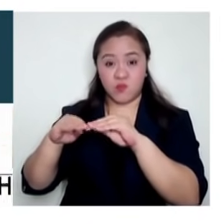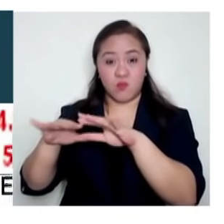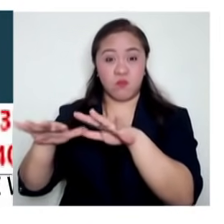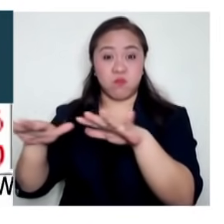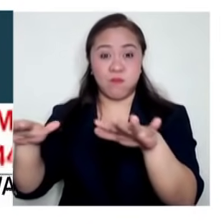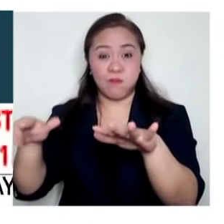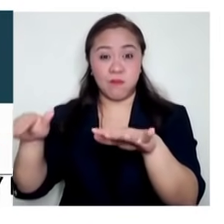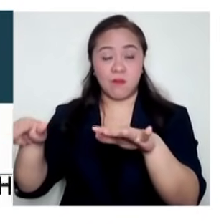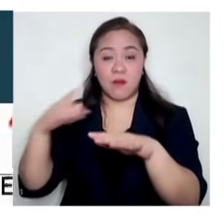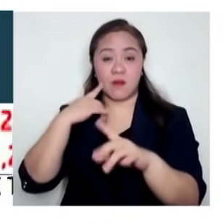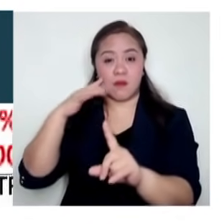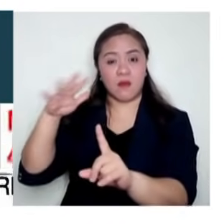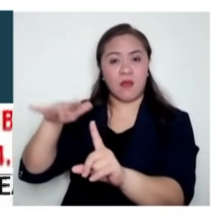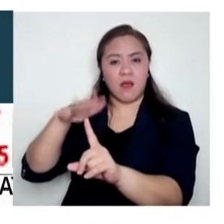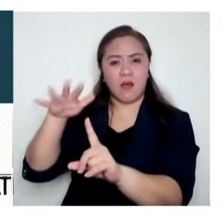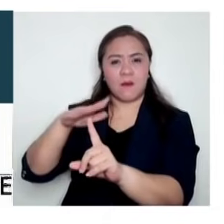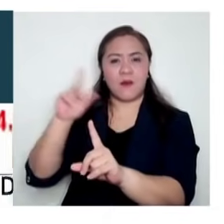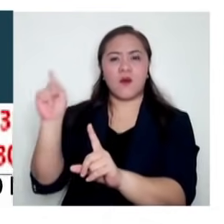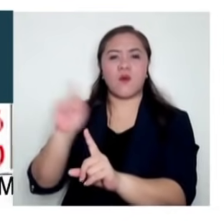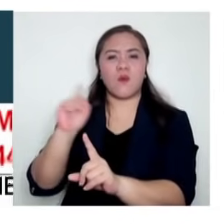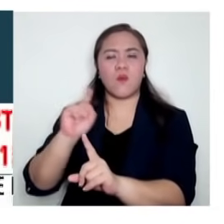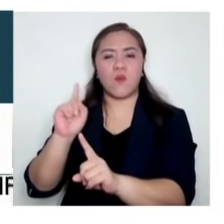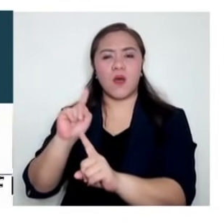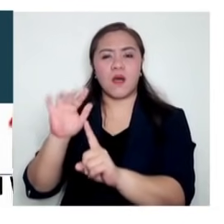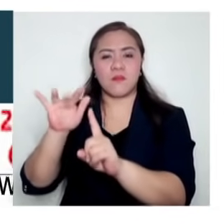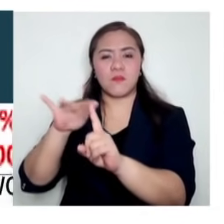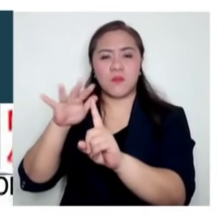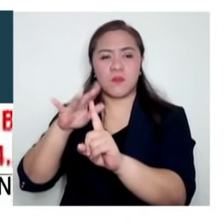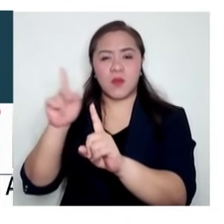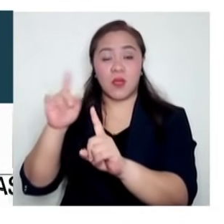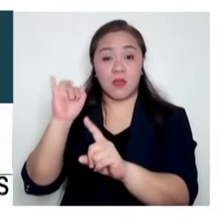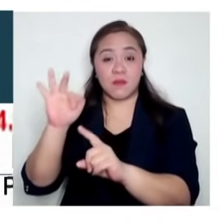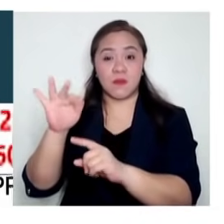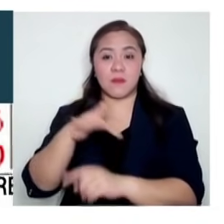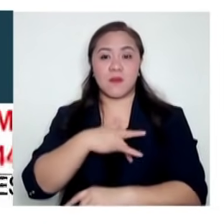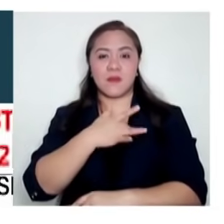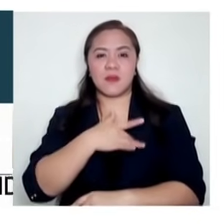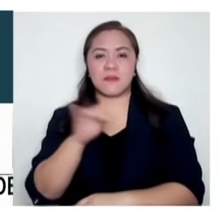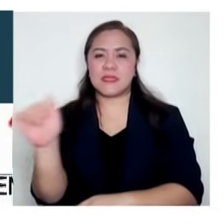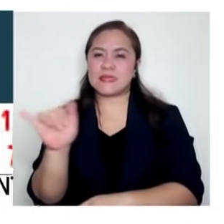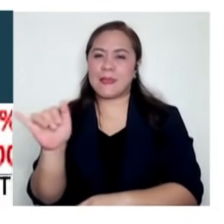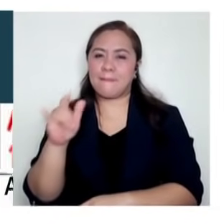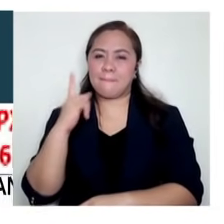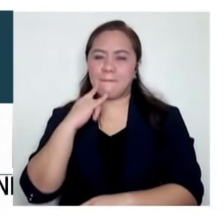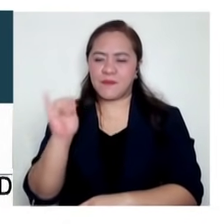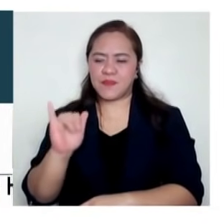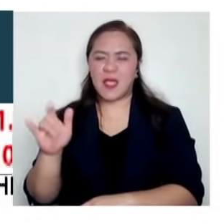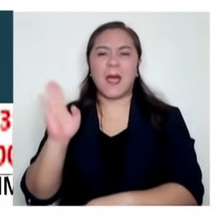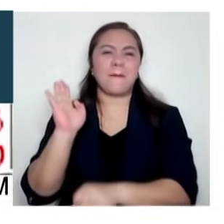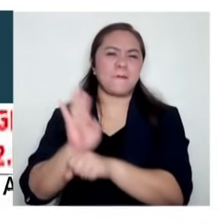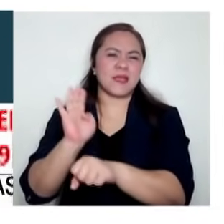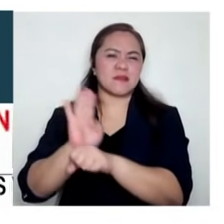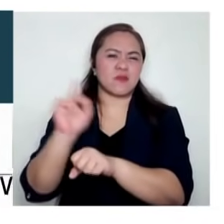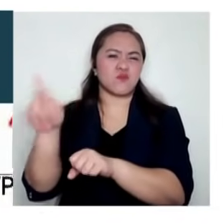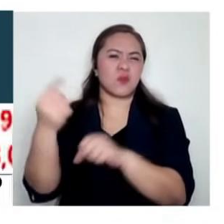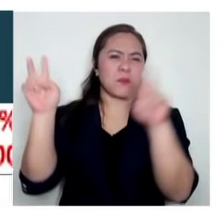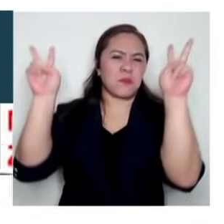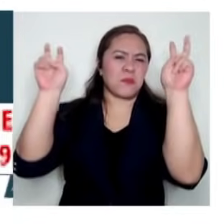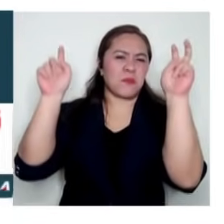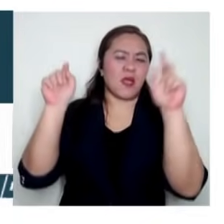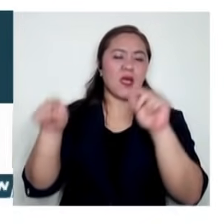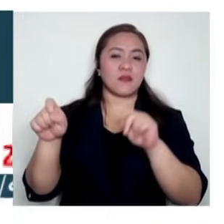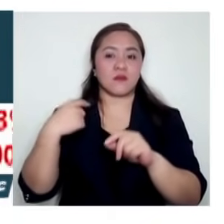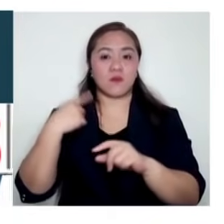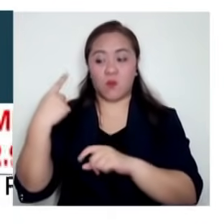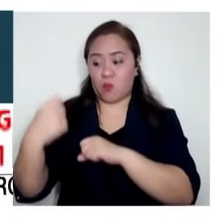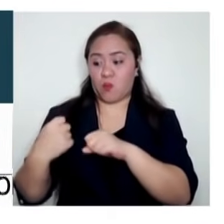this observation, again, Undersecretary, that it seems like it's just business as usual a year and a